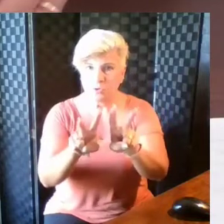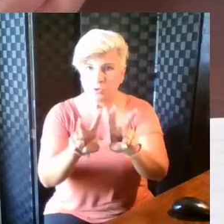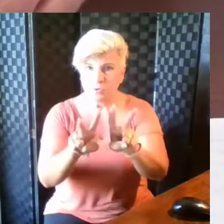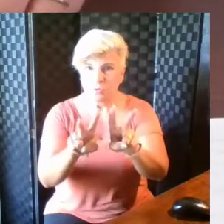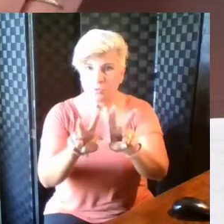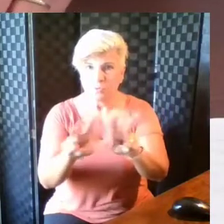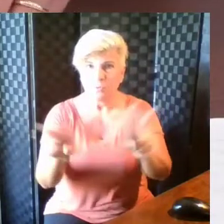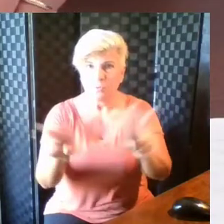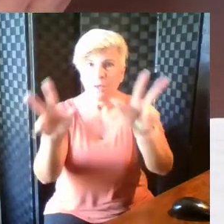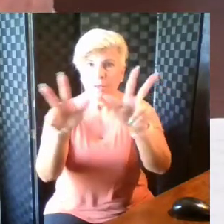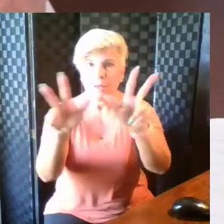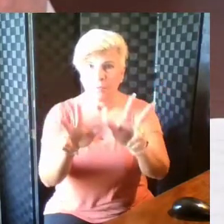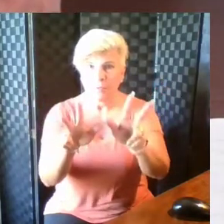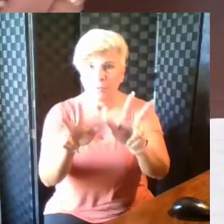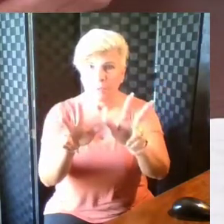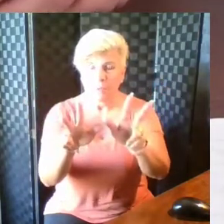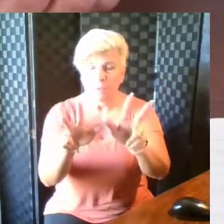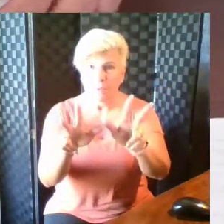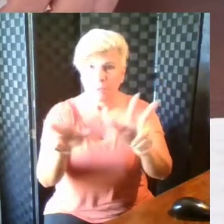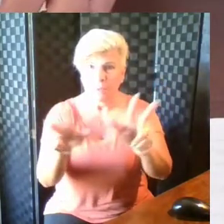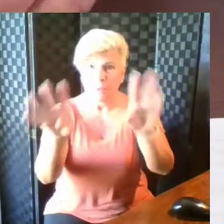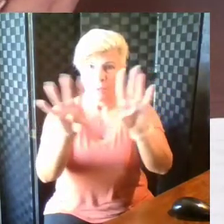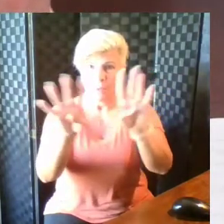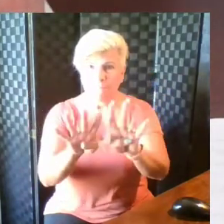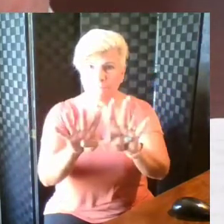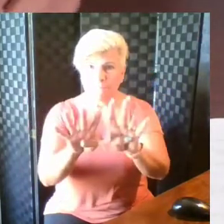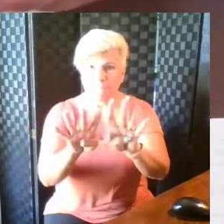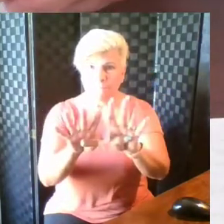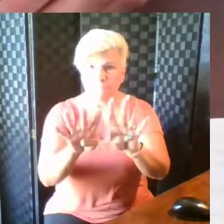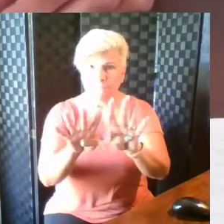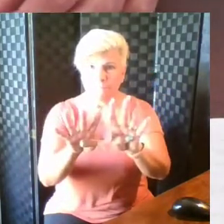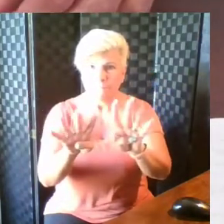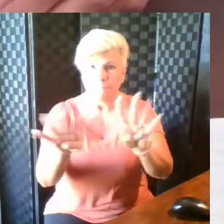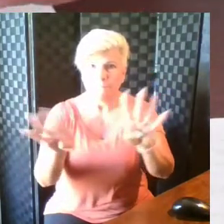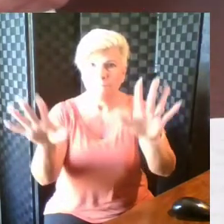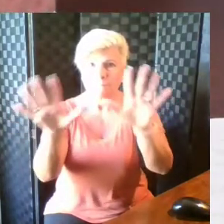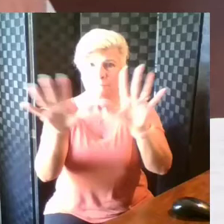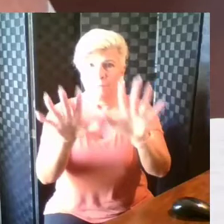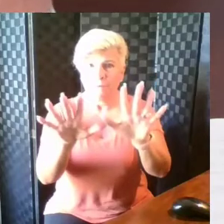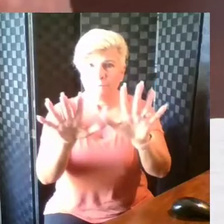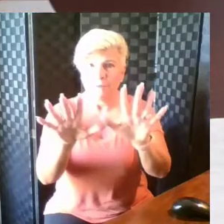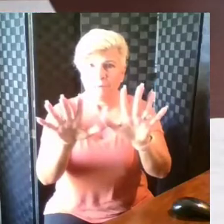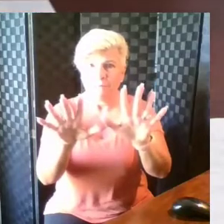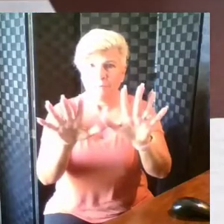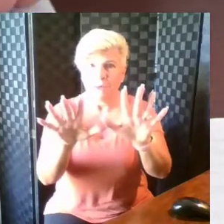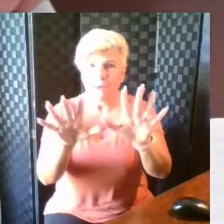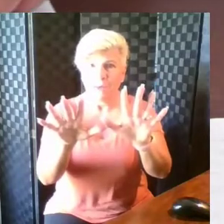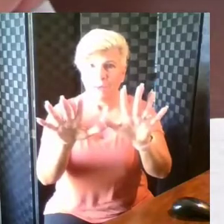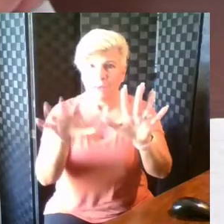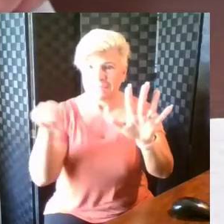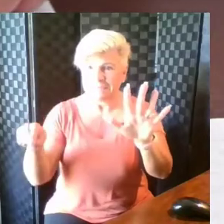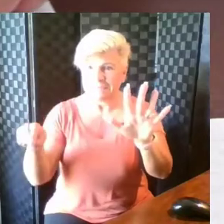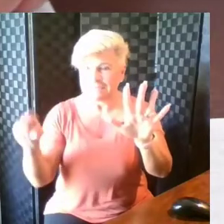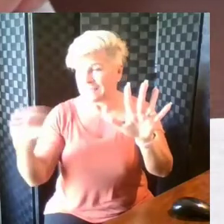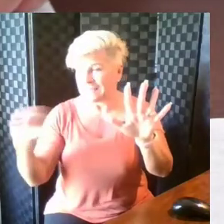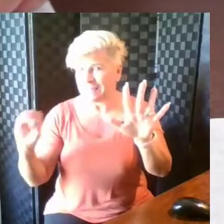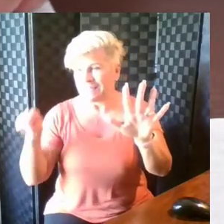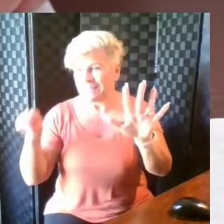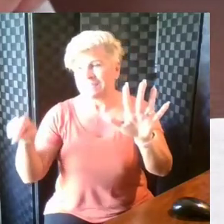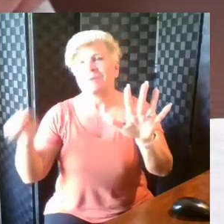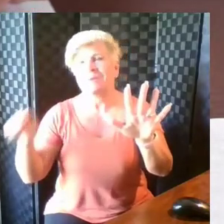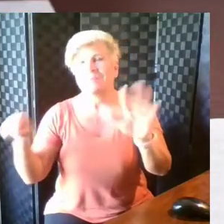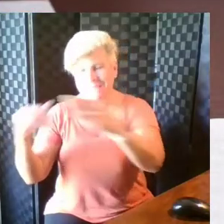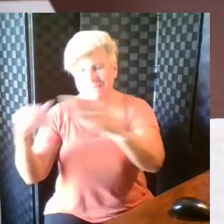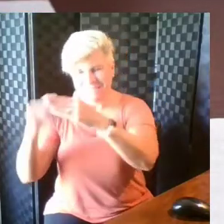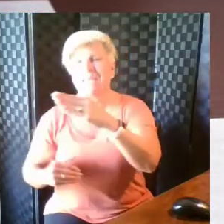2, 2, 3, 3, 4, 4, 5, 5, and I ran out of buttons in that group I